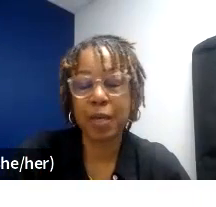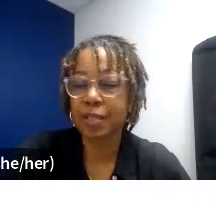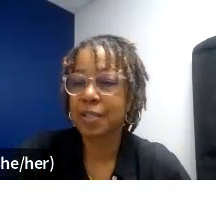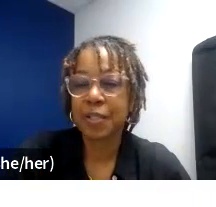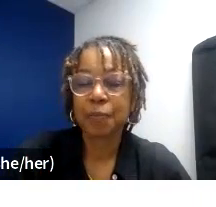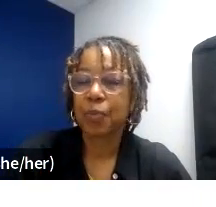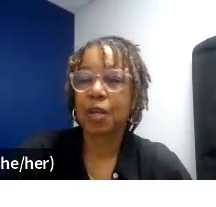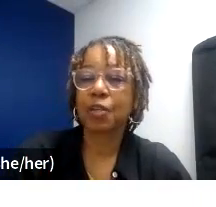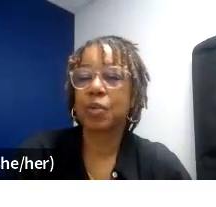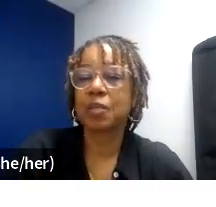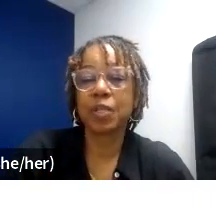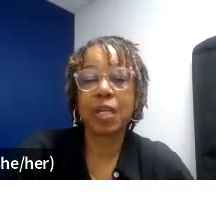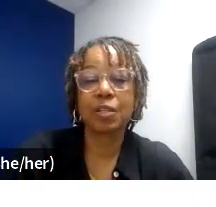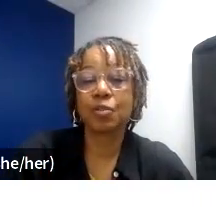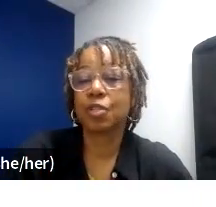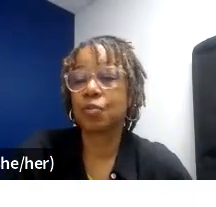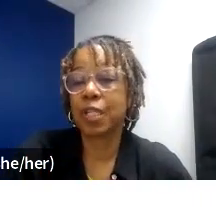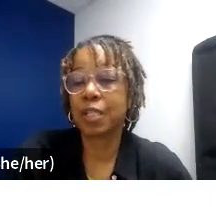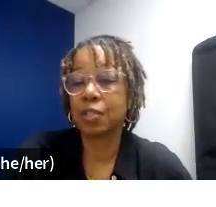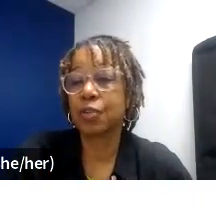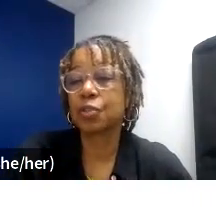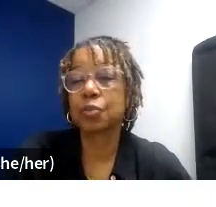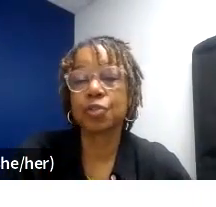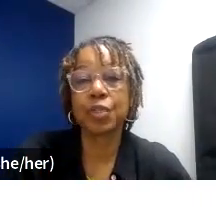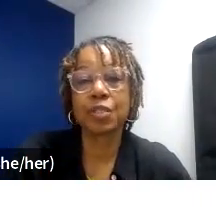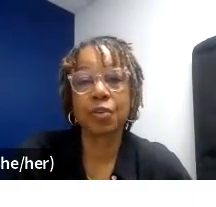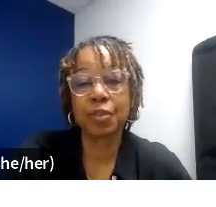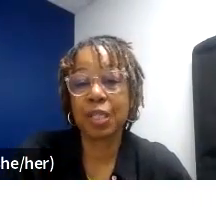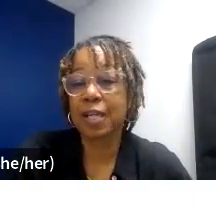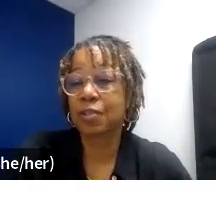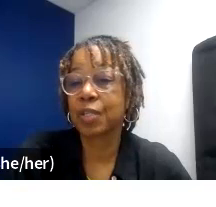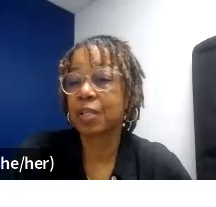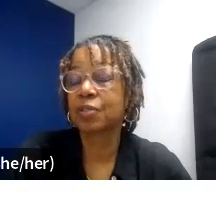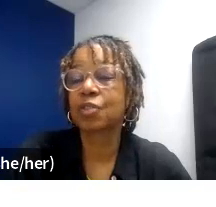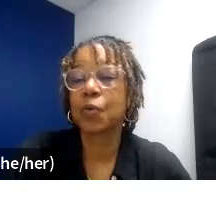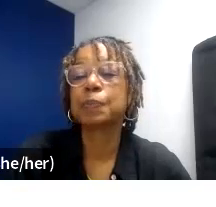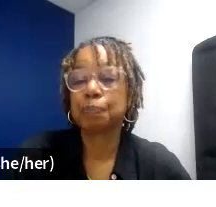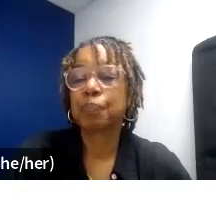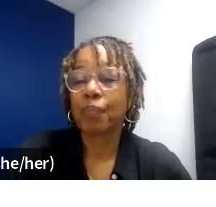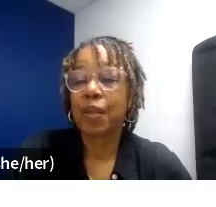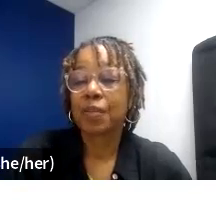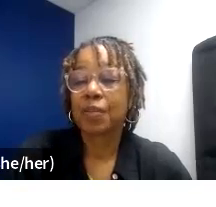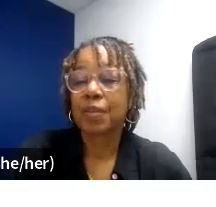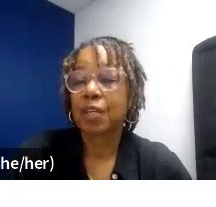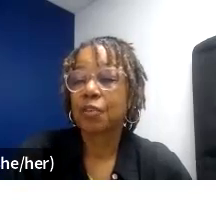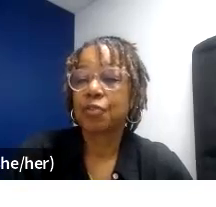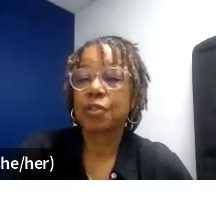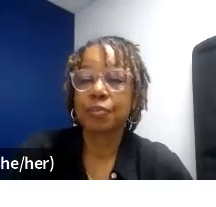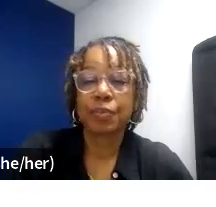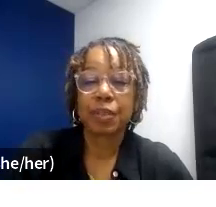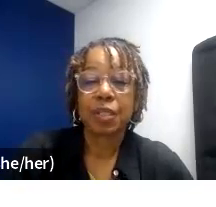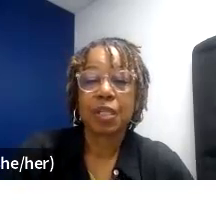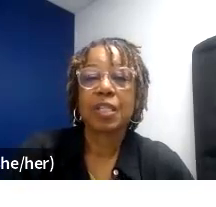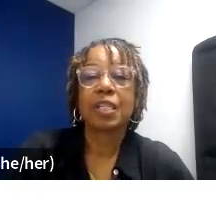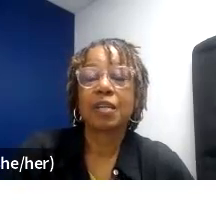virtual space. Y'all know we done got used to running in these virtual streets over the last 3 years. So thank you